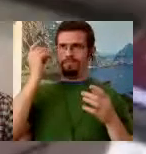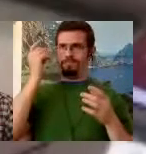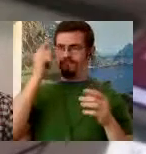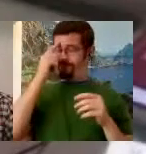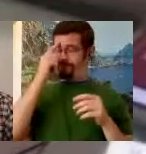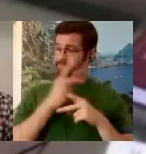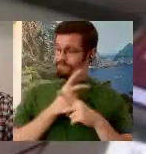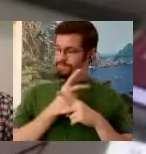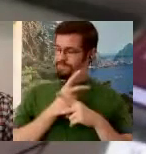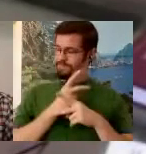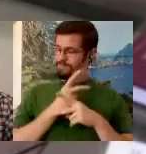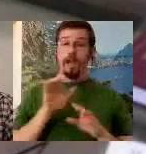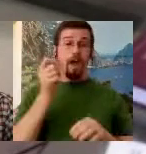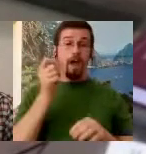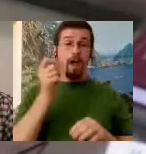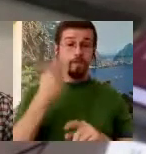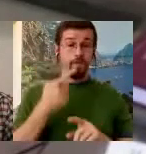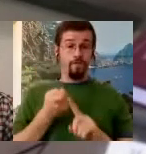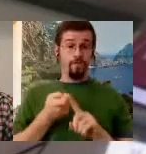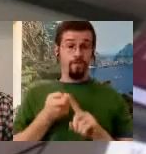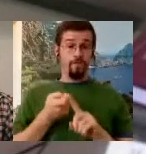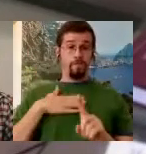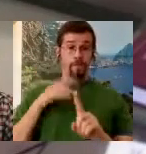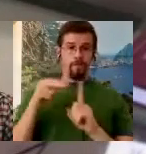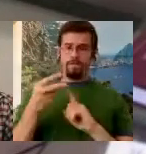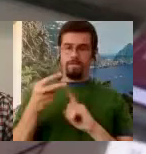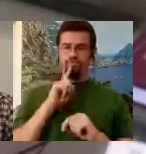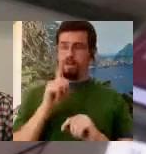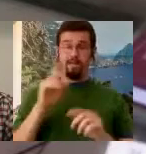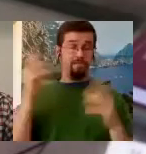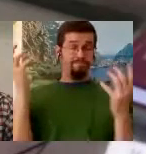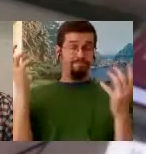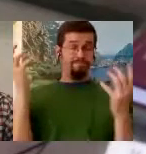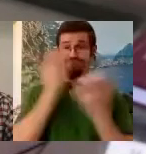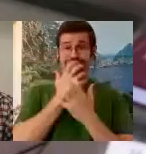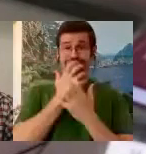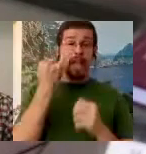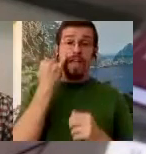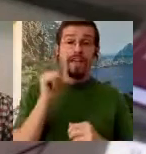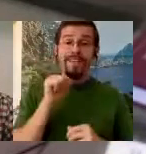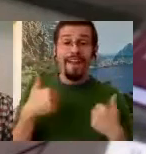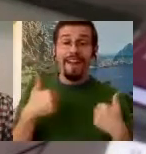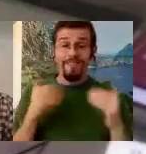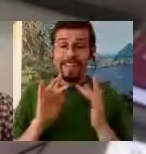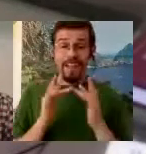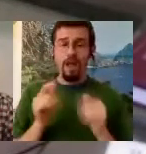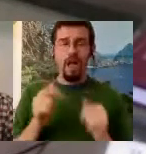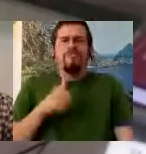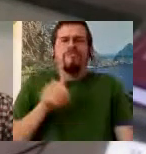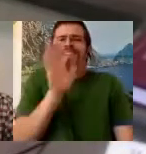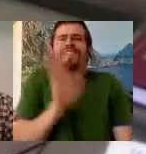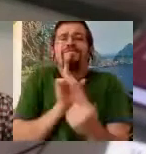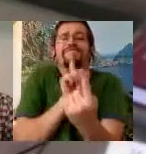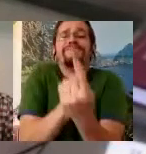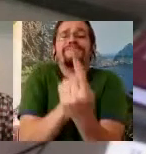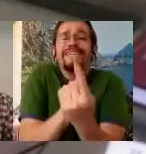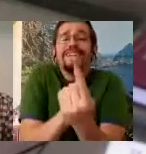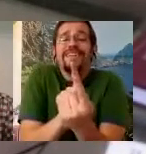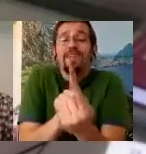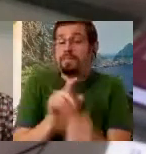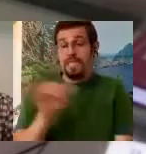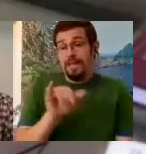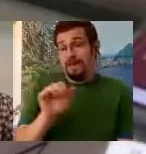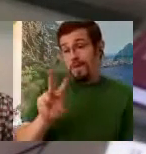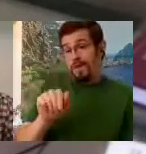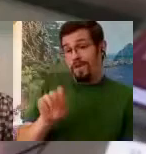you can understand from my point of view, this is a miracle. If I didn't have the internet, I would never know you. I wouldn't have met Wafa as well.